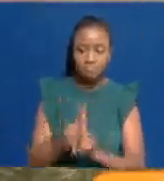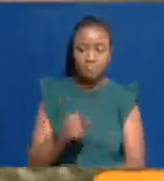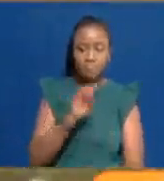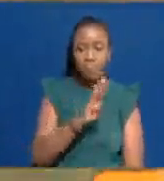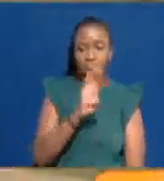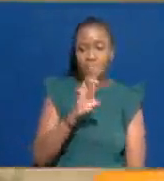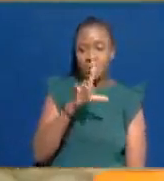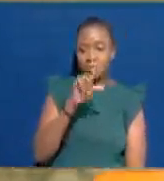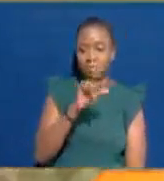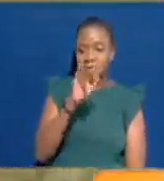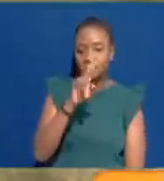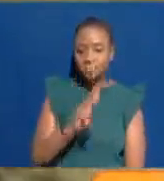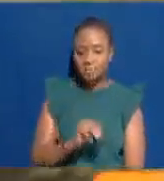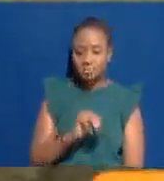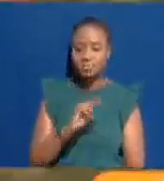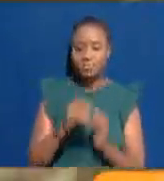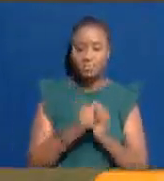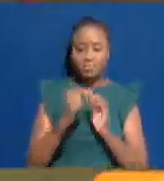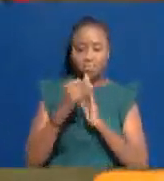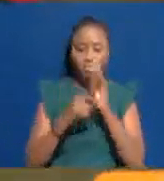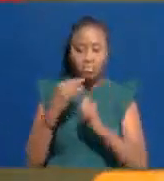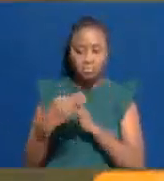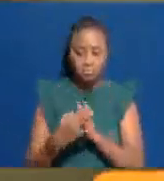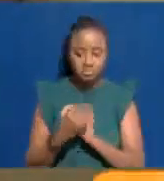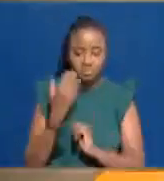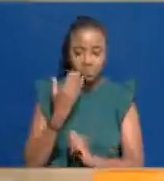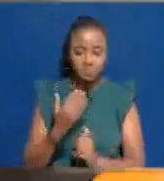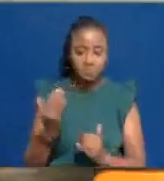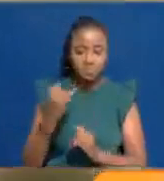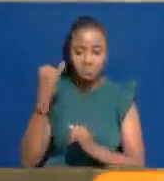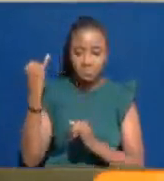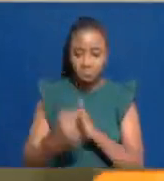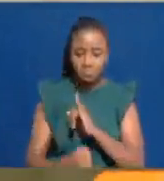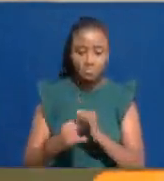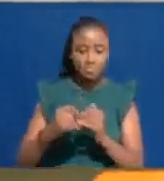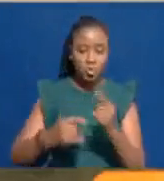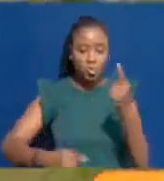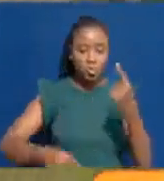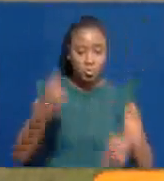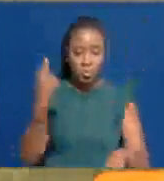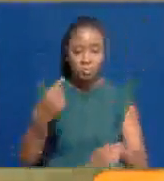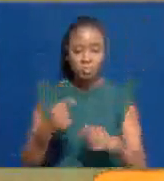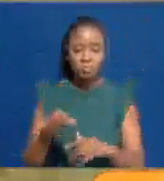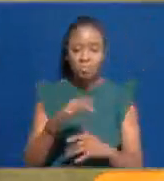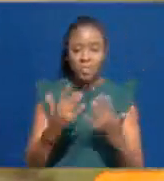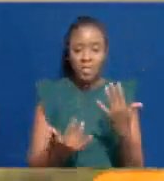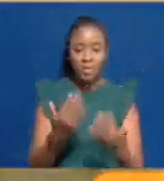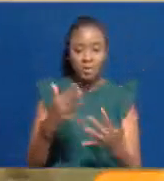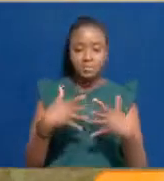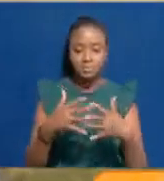but bagging some precious bonus points with the fastest time in the final power stage at Hell's Gate.